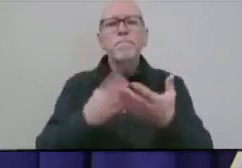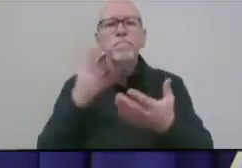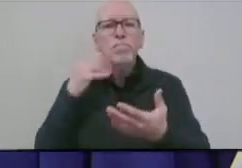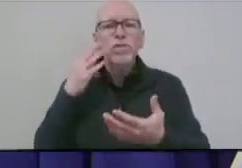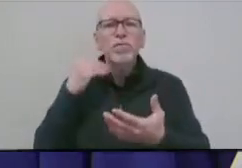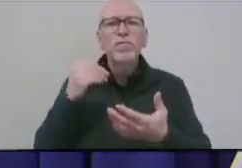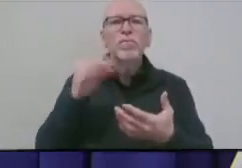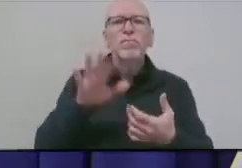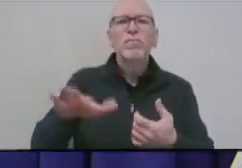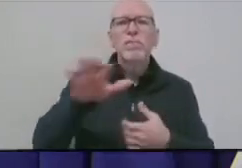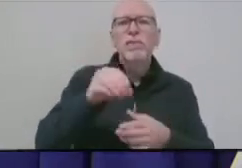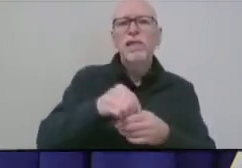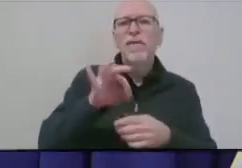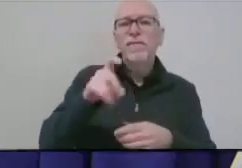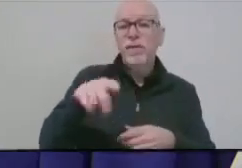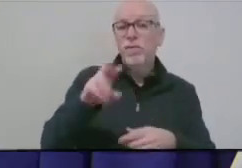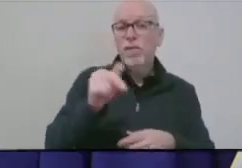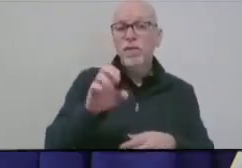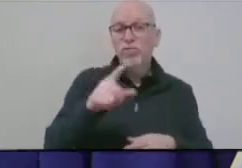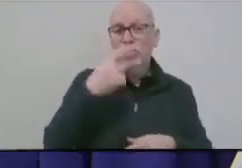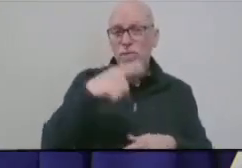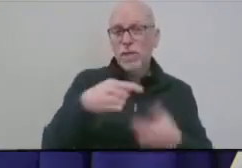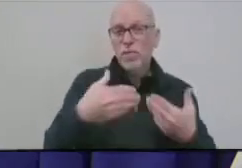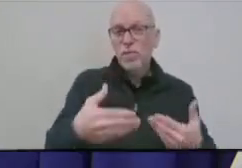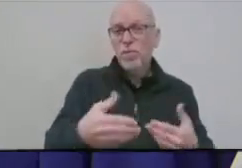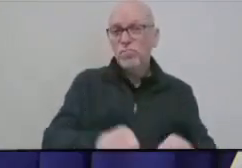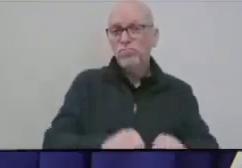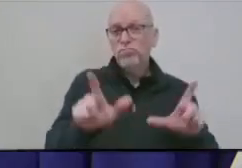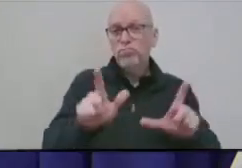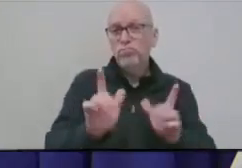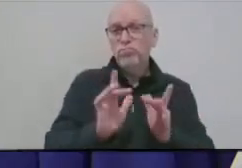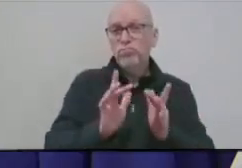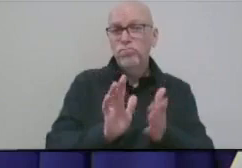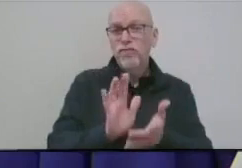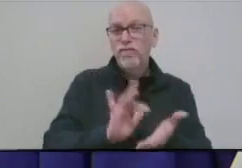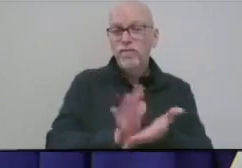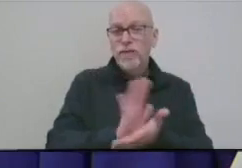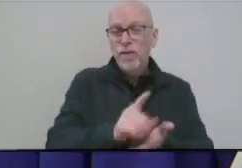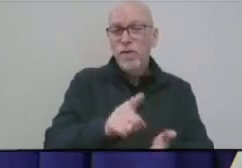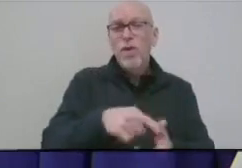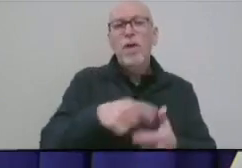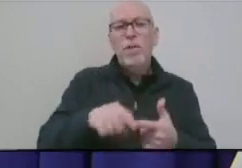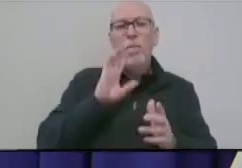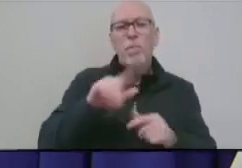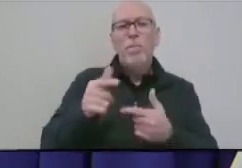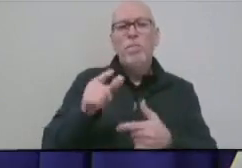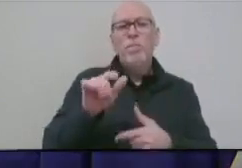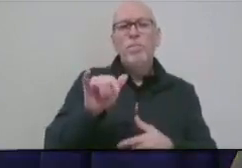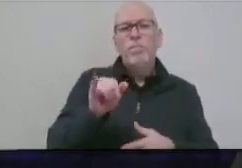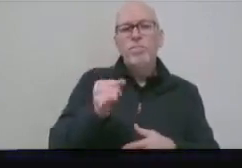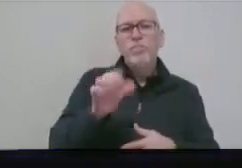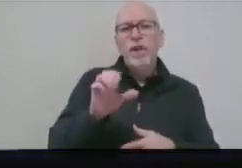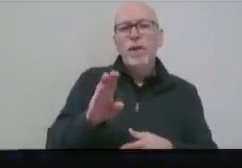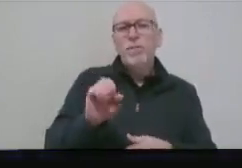in the field. And Rachel, if you could cue it up, we'll go with that, and then we'll go to Jacob's site.